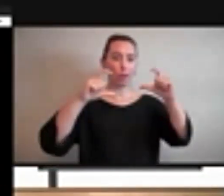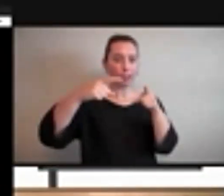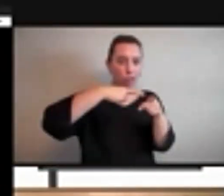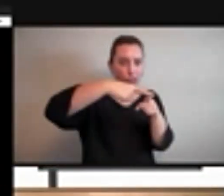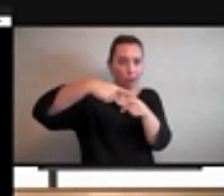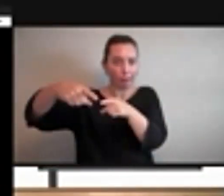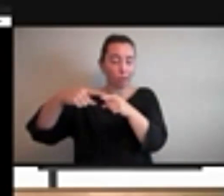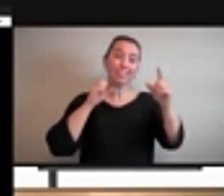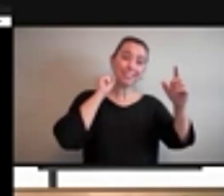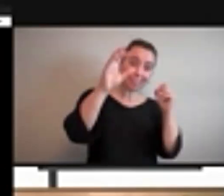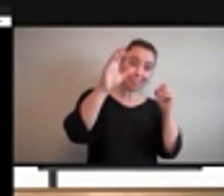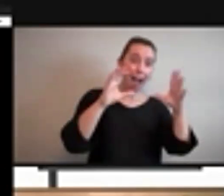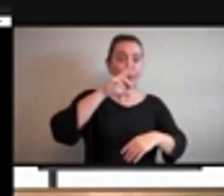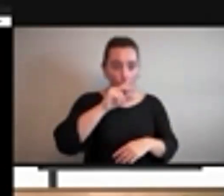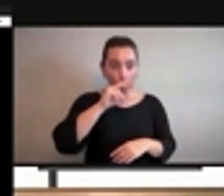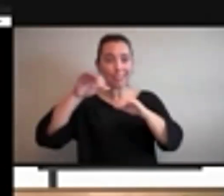about the